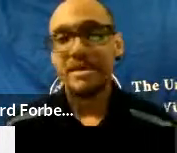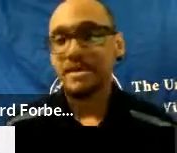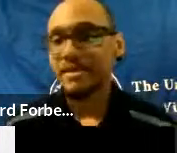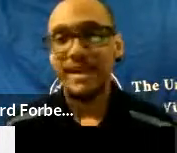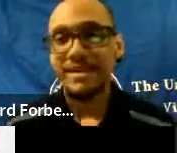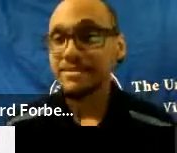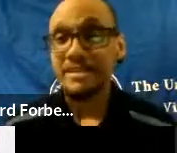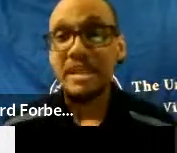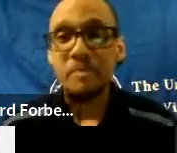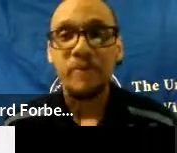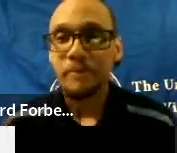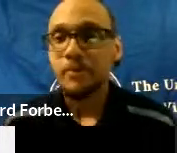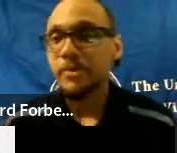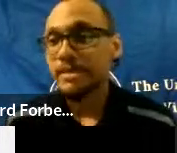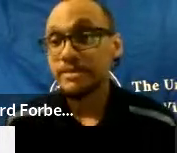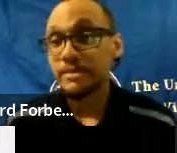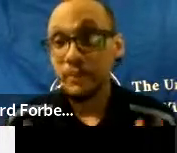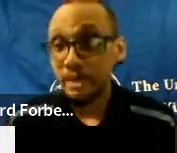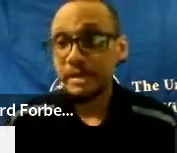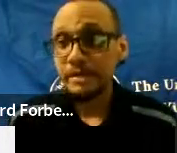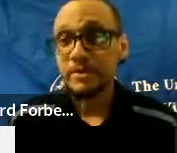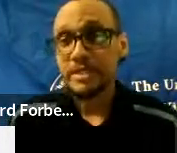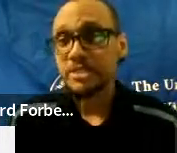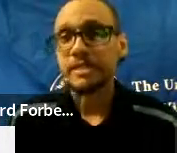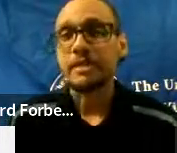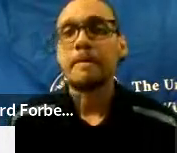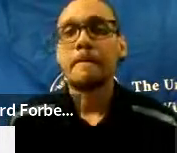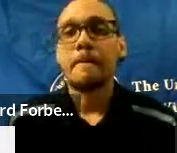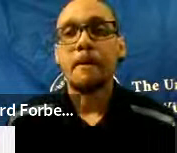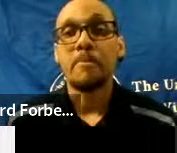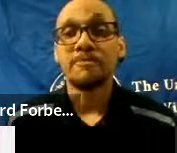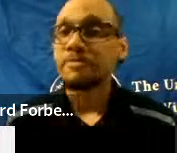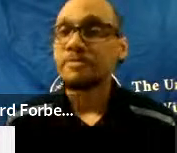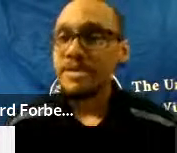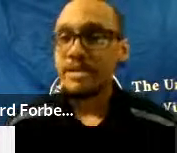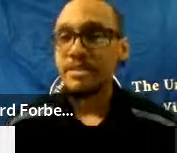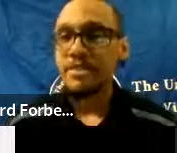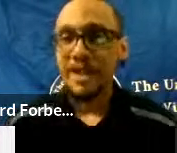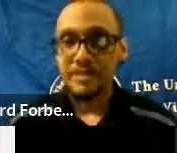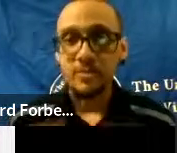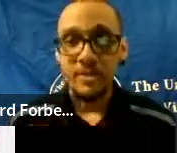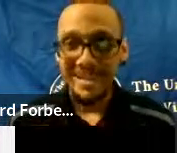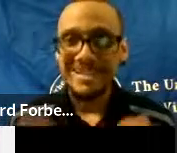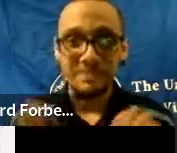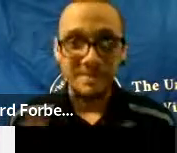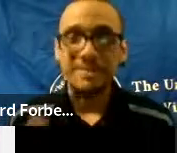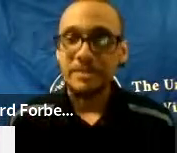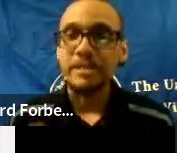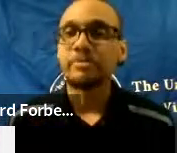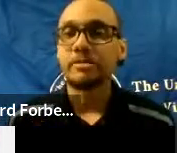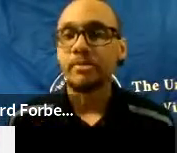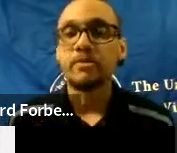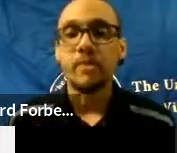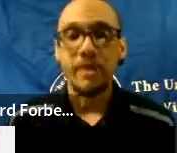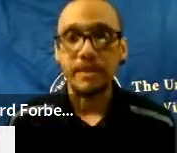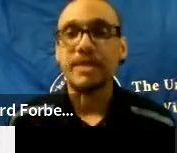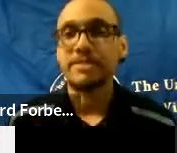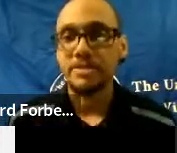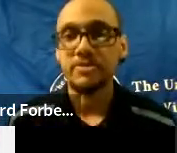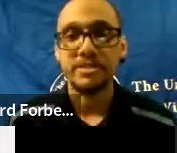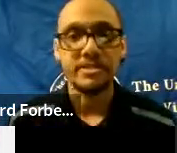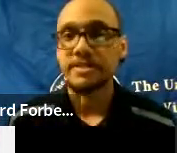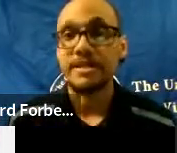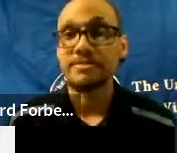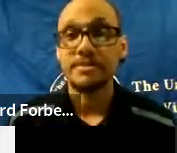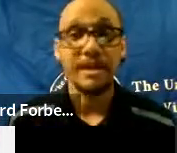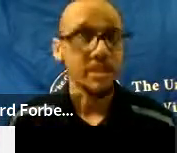I'm not saying that that is an improper way to learning or teaching, but for me, that is when I can specifically pinpoint when I